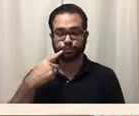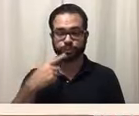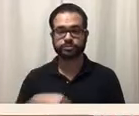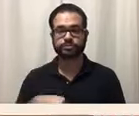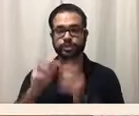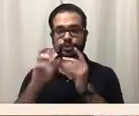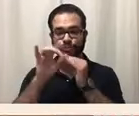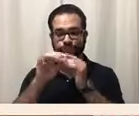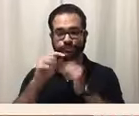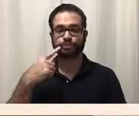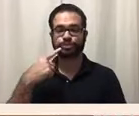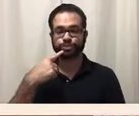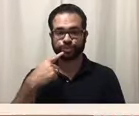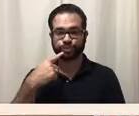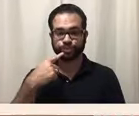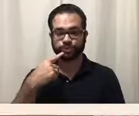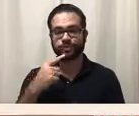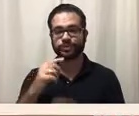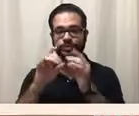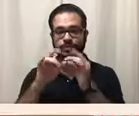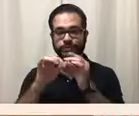Eminem, Eminem,